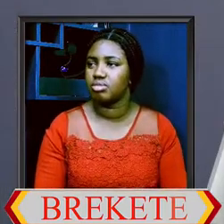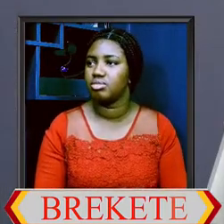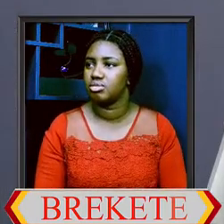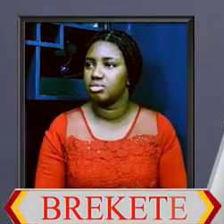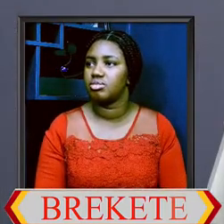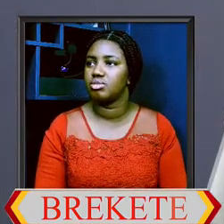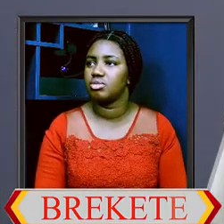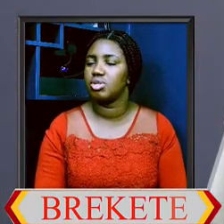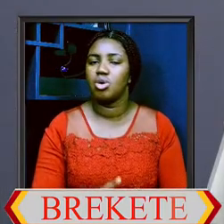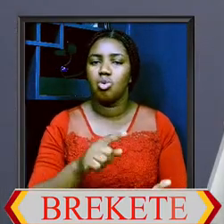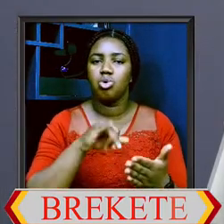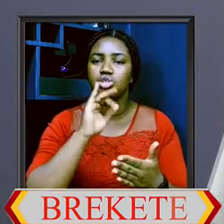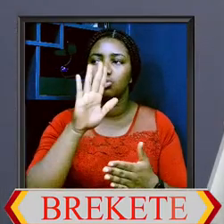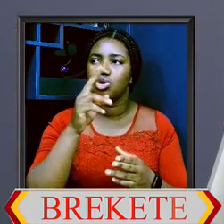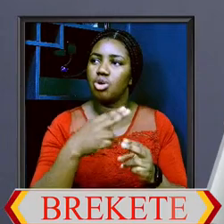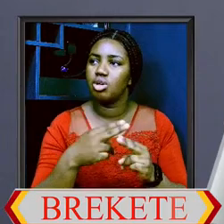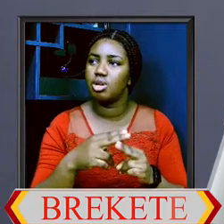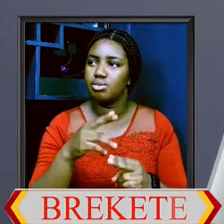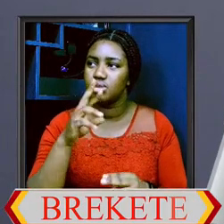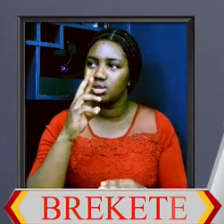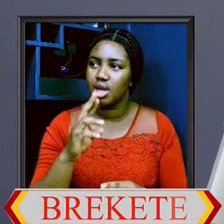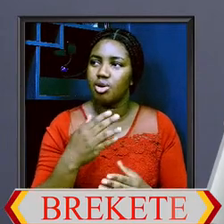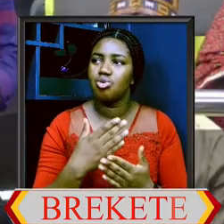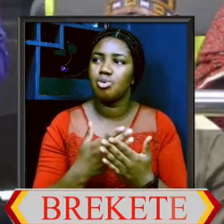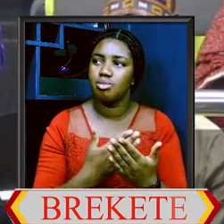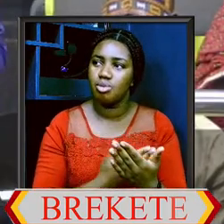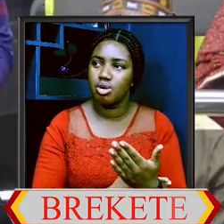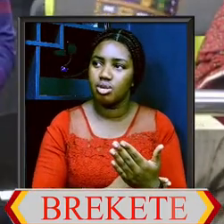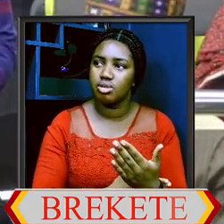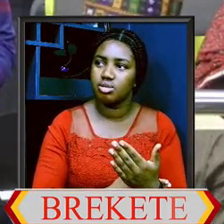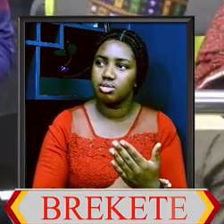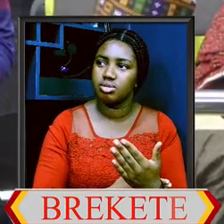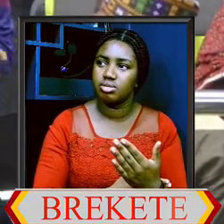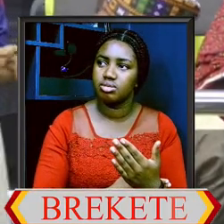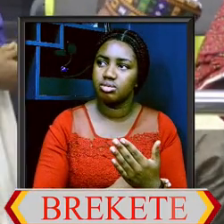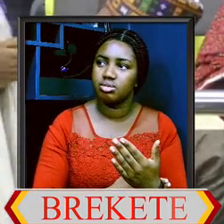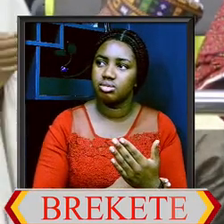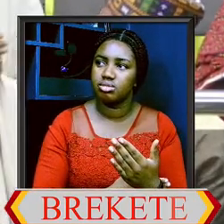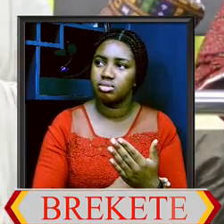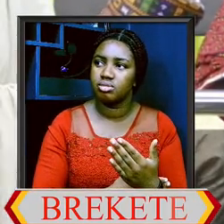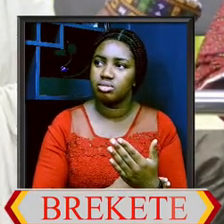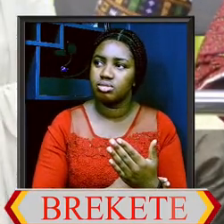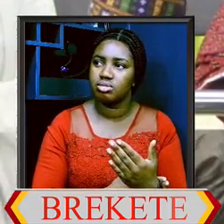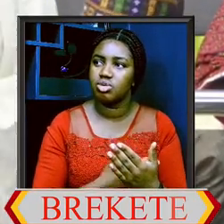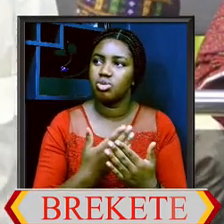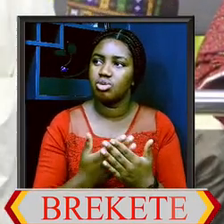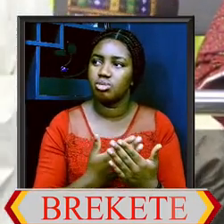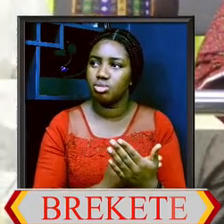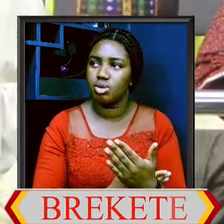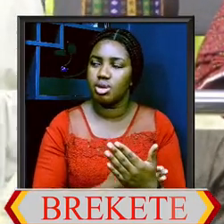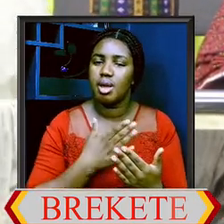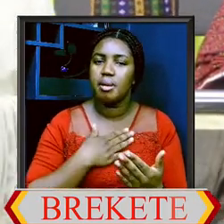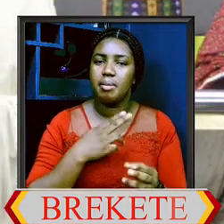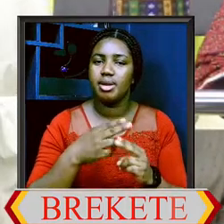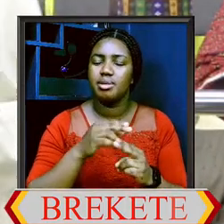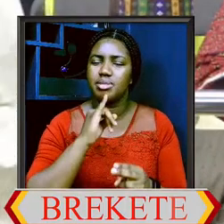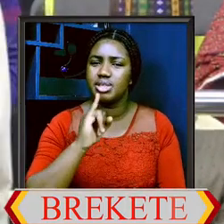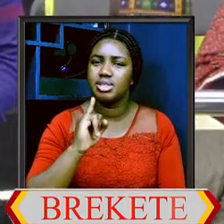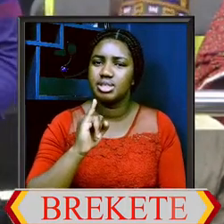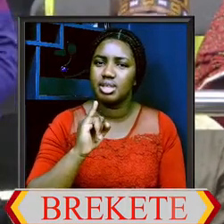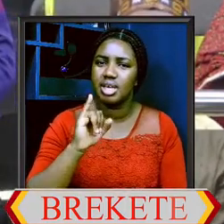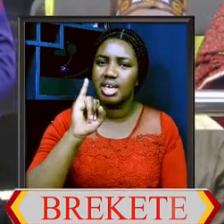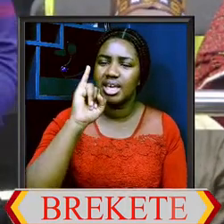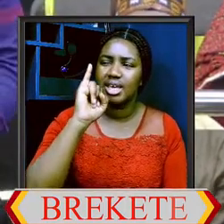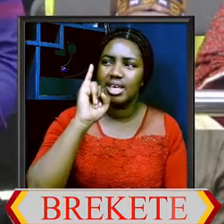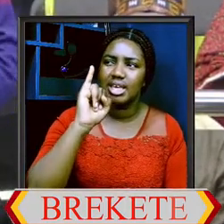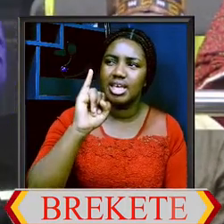now W be your name sir good morning sir my name is how sir